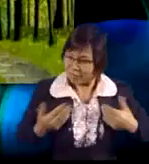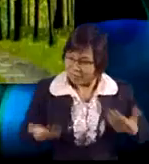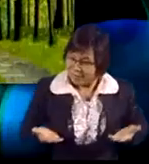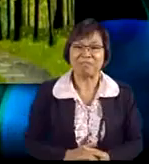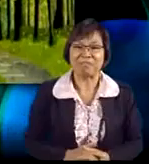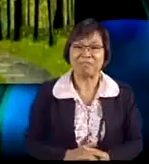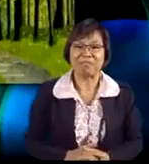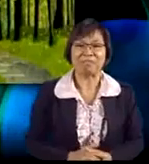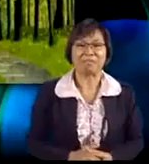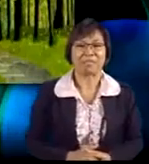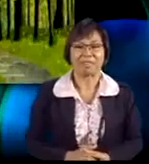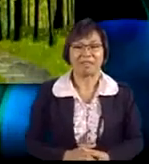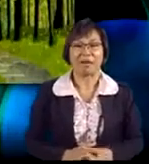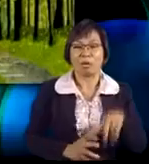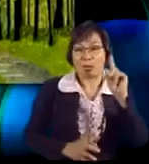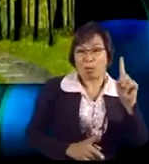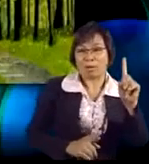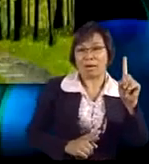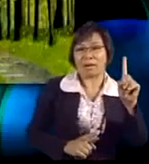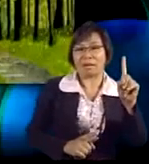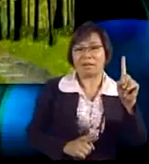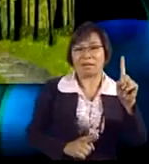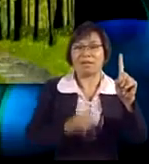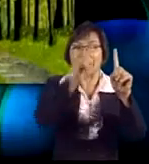numbers. Now, what do we have here?